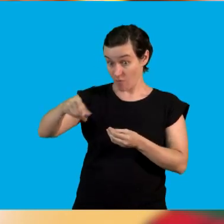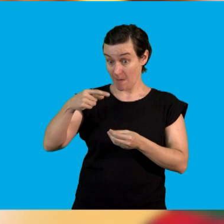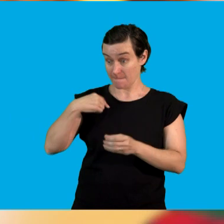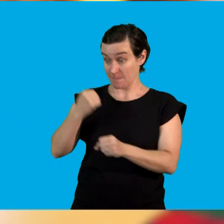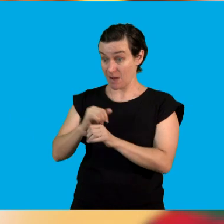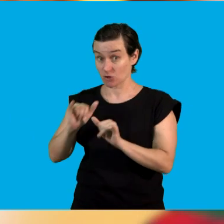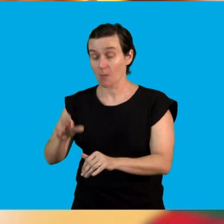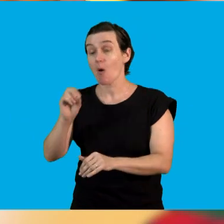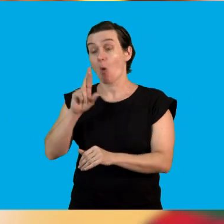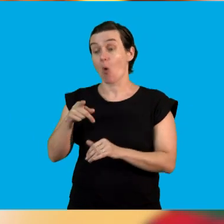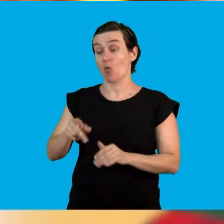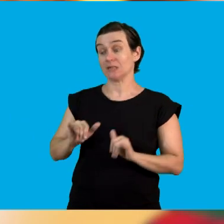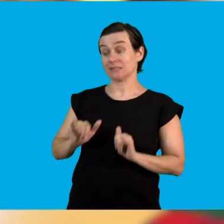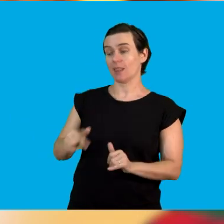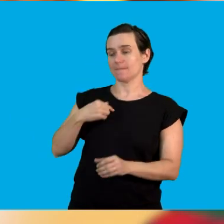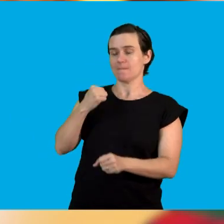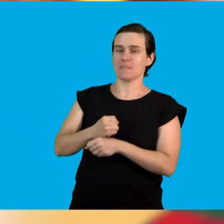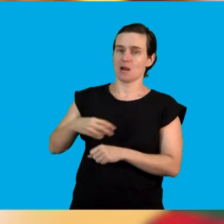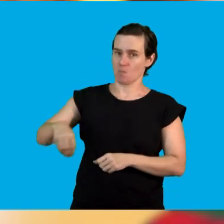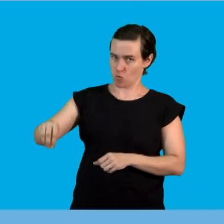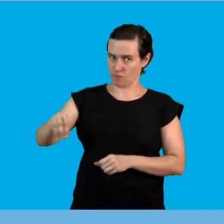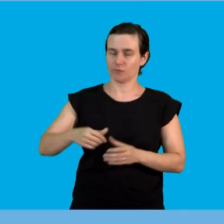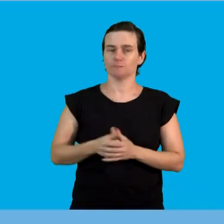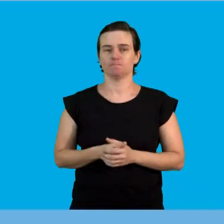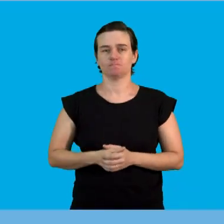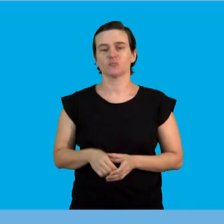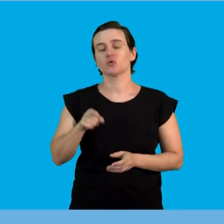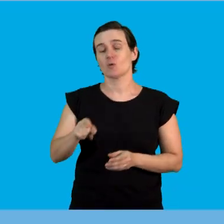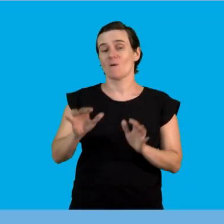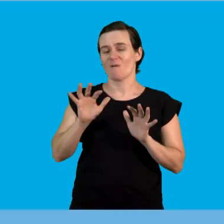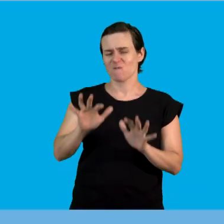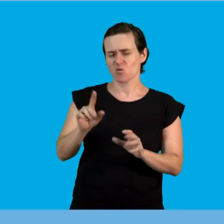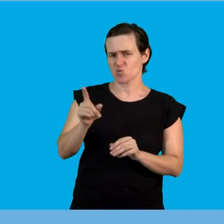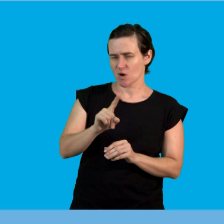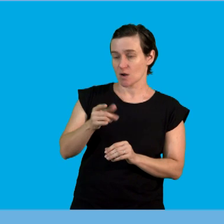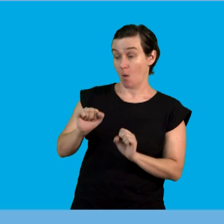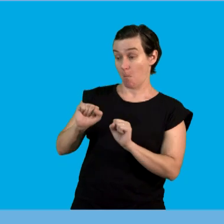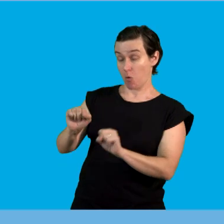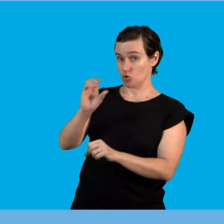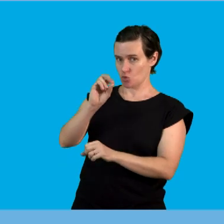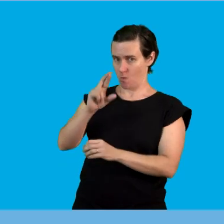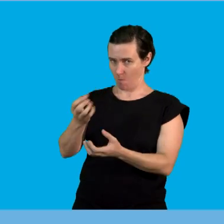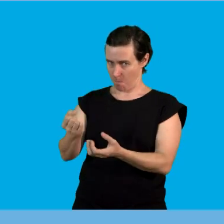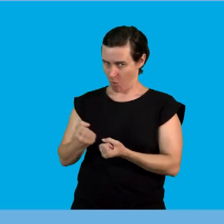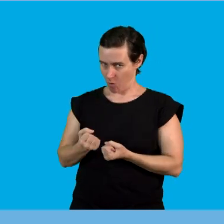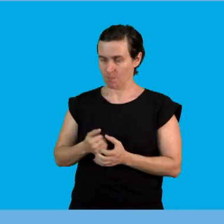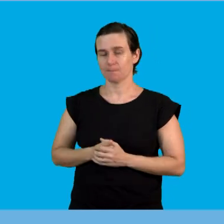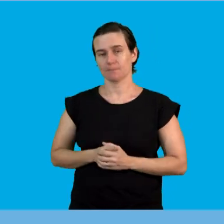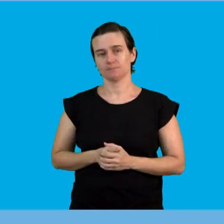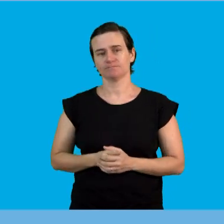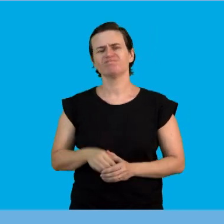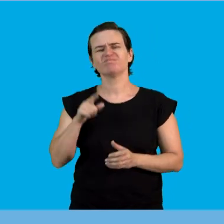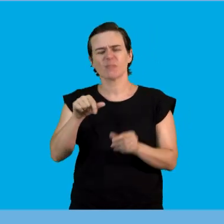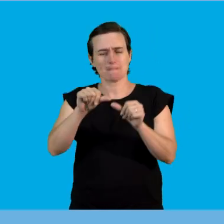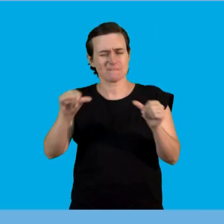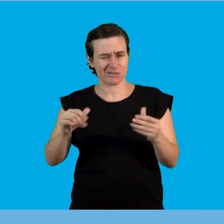to a standstill. So a force is either a push or pull. And remember that a force, it is